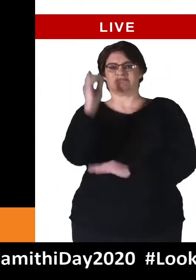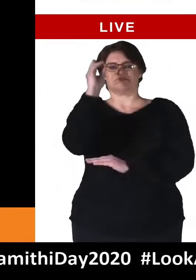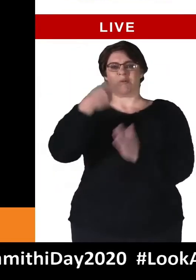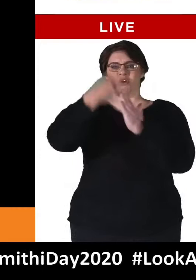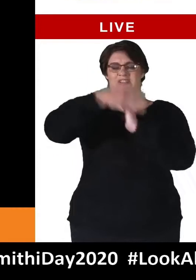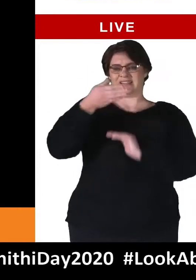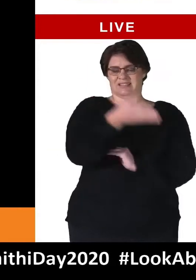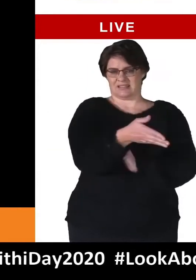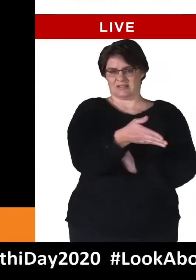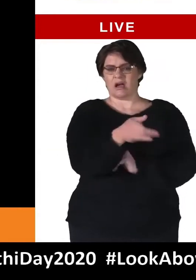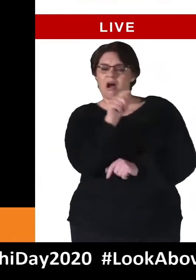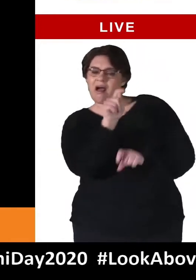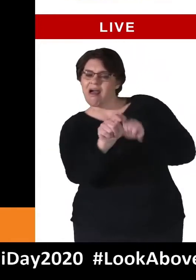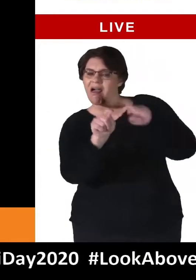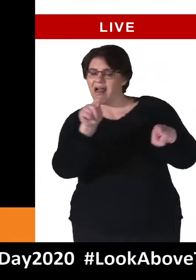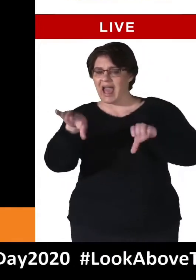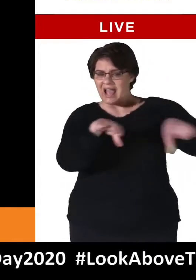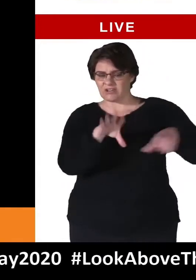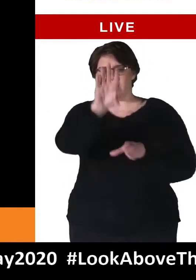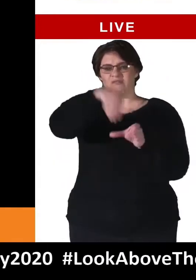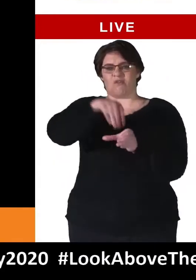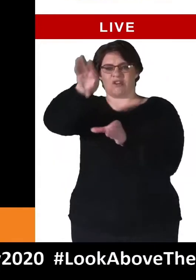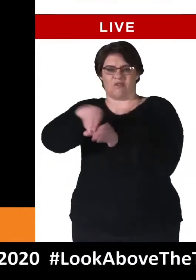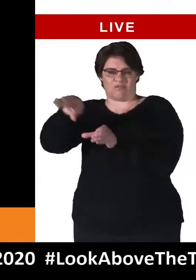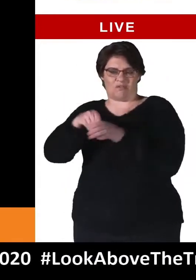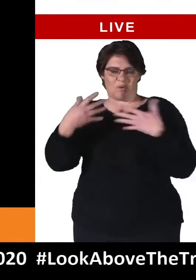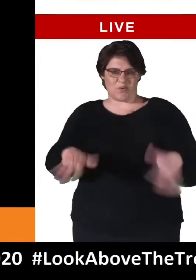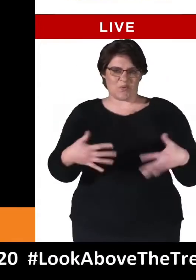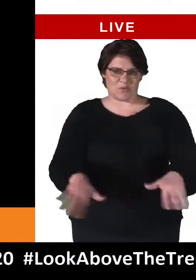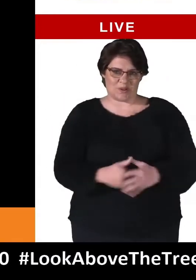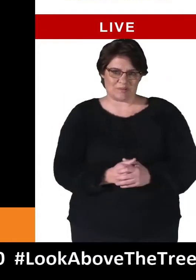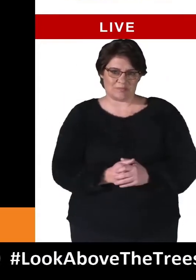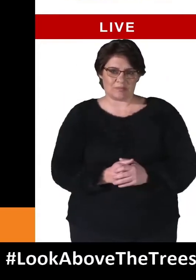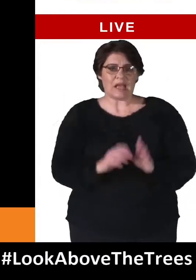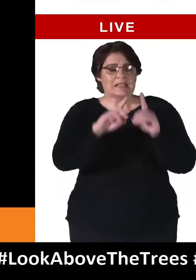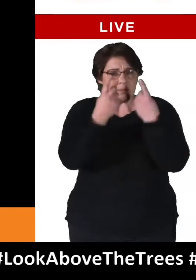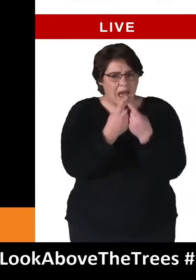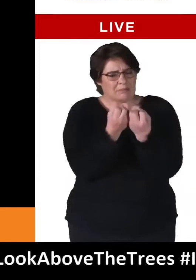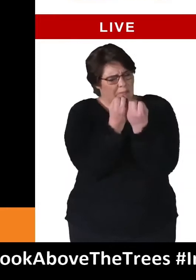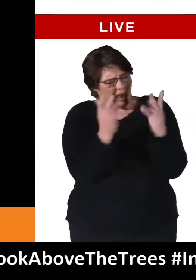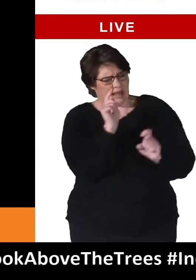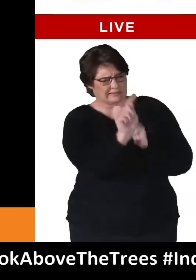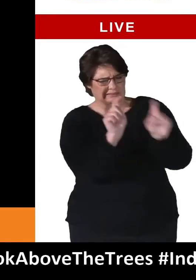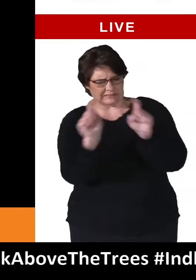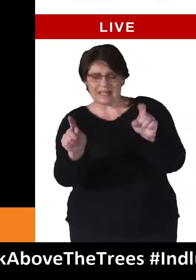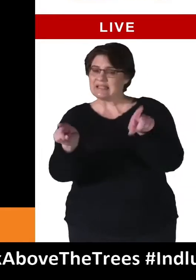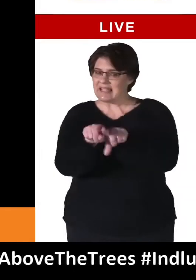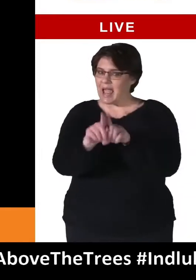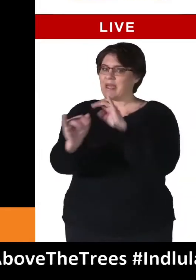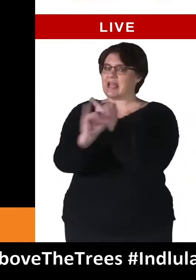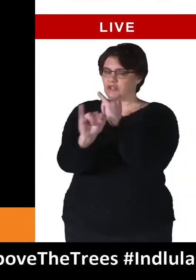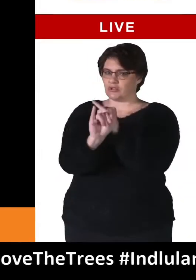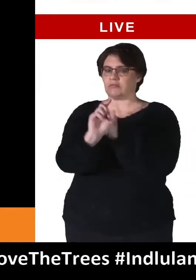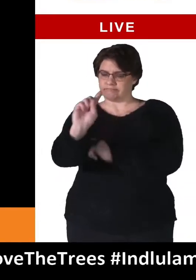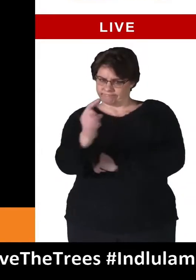lot from this particular exercise. Many other departments and institutions have